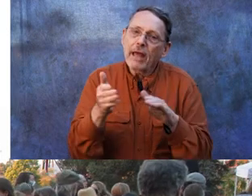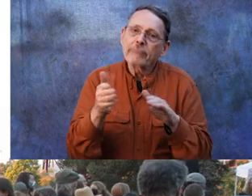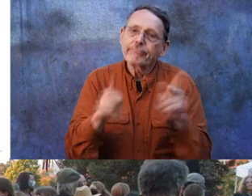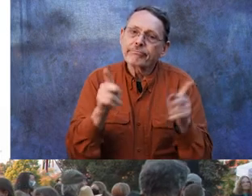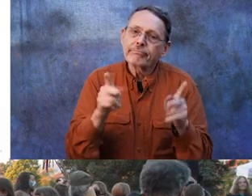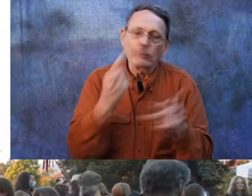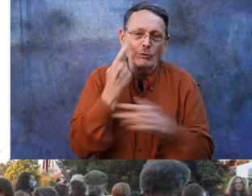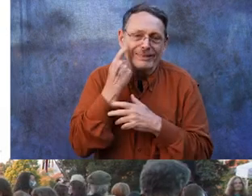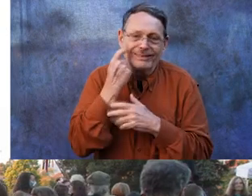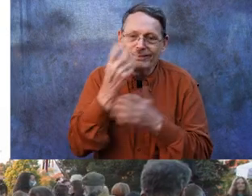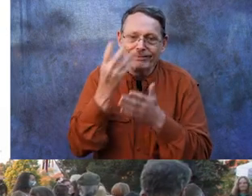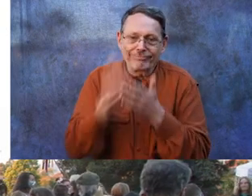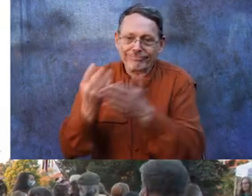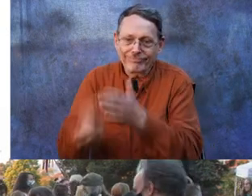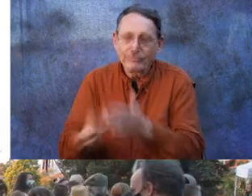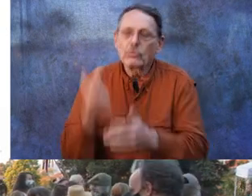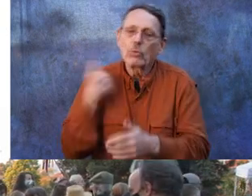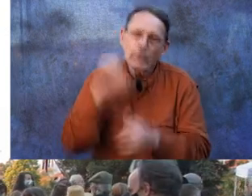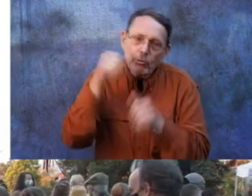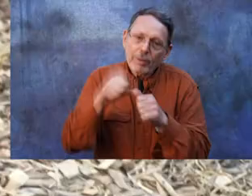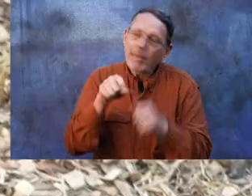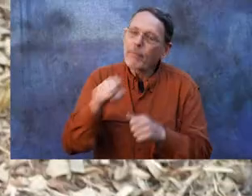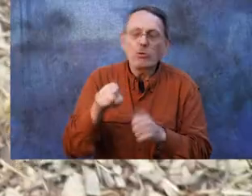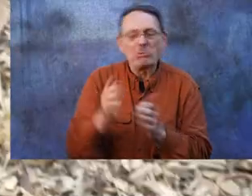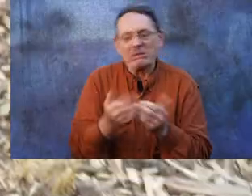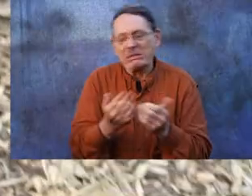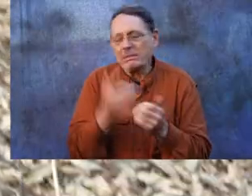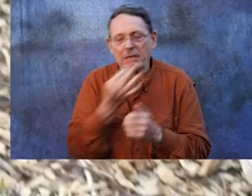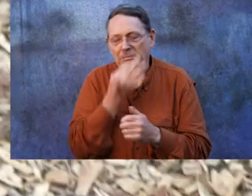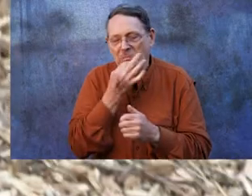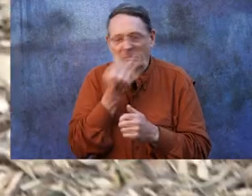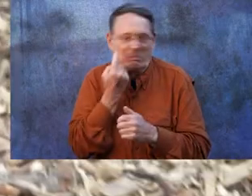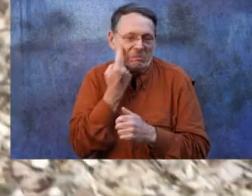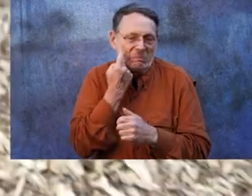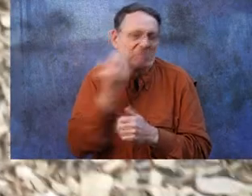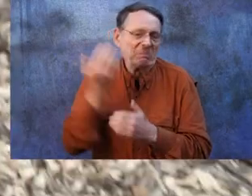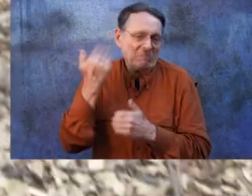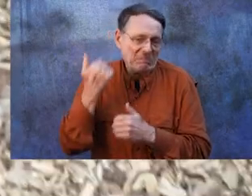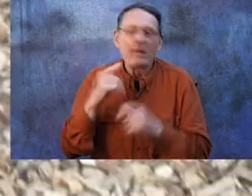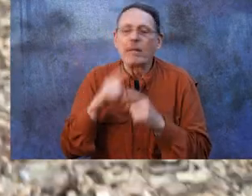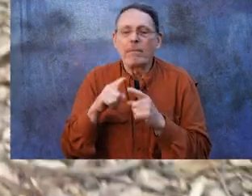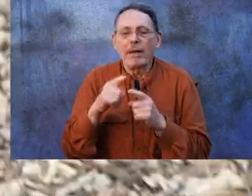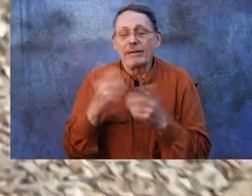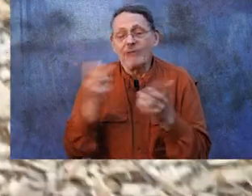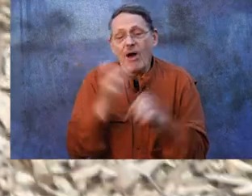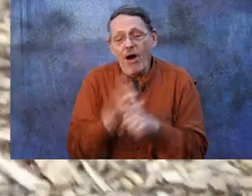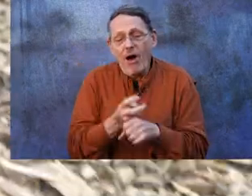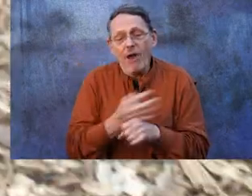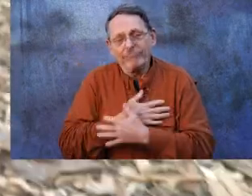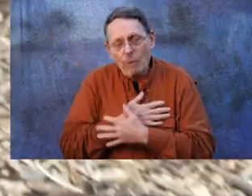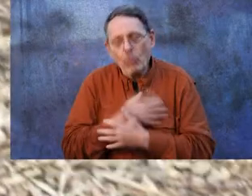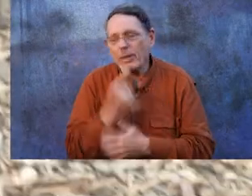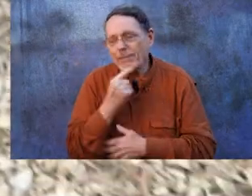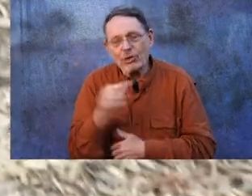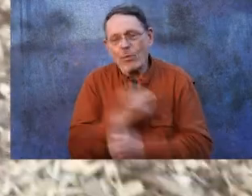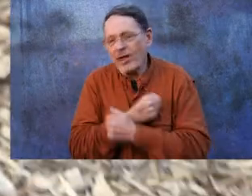Beloved dead, recent passings, we remember you easily because it was so soon, but difficultly because it's just